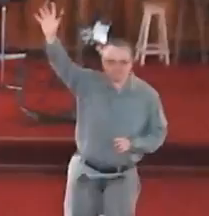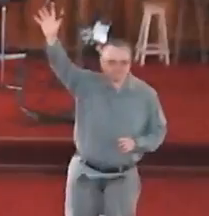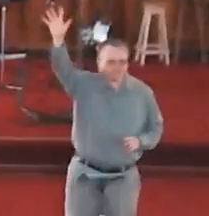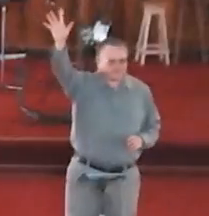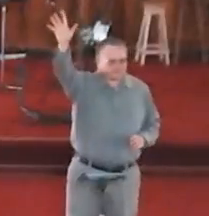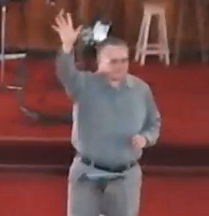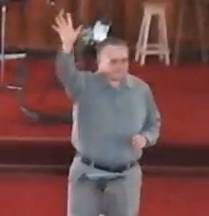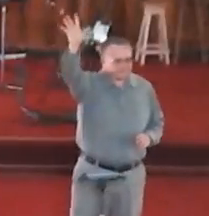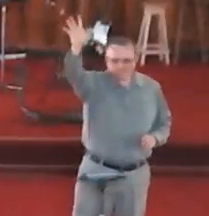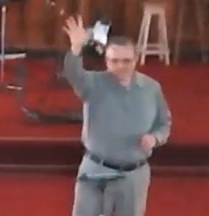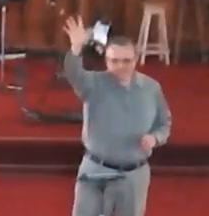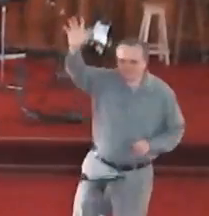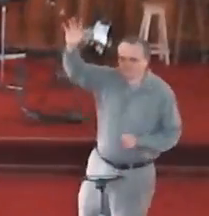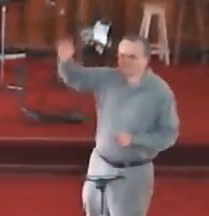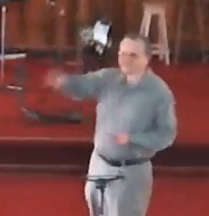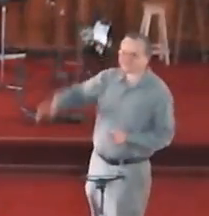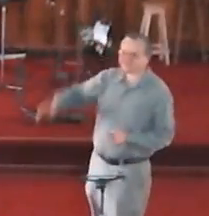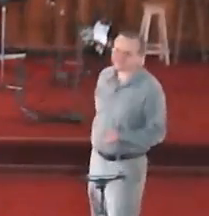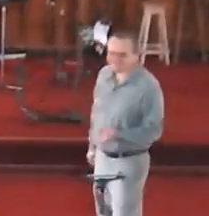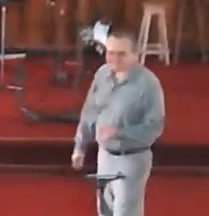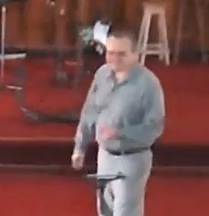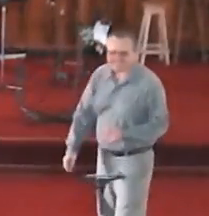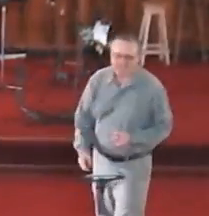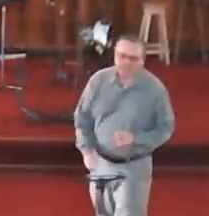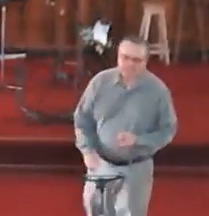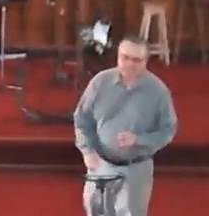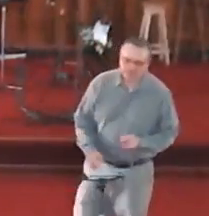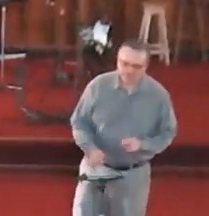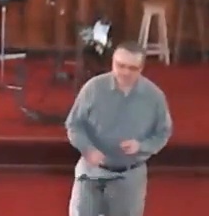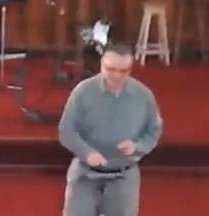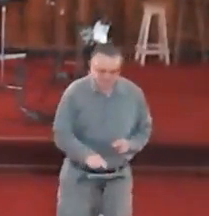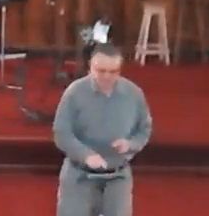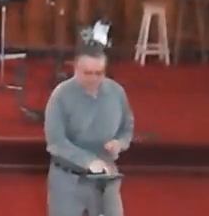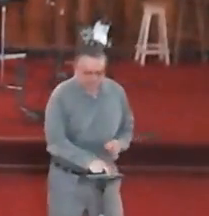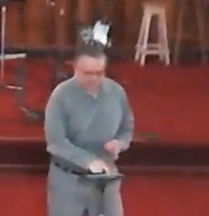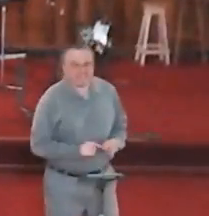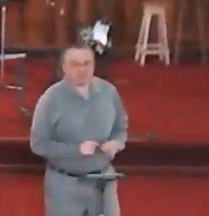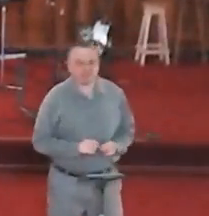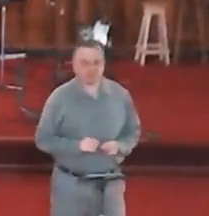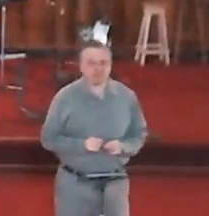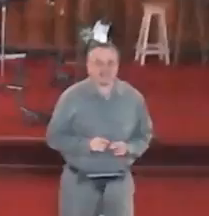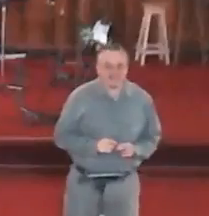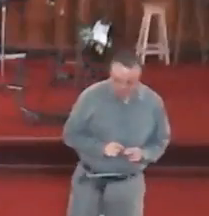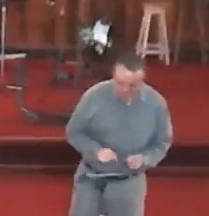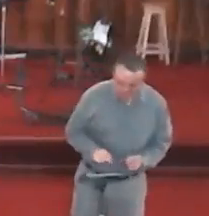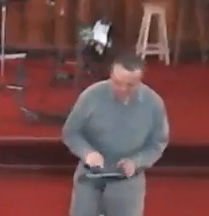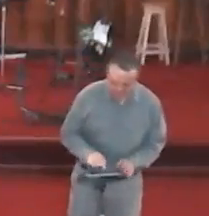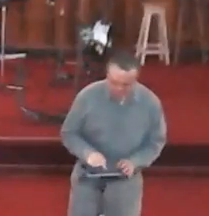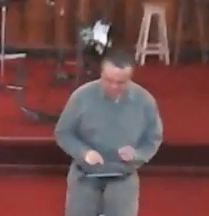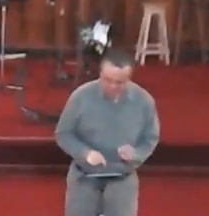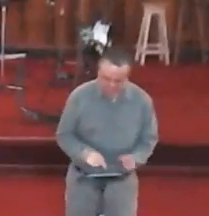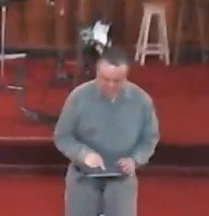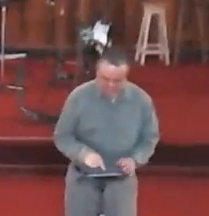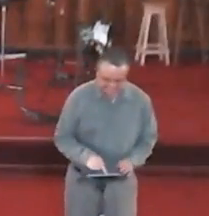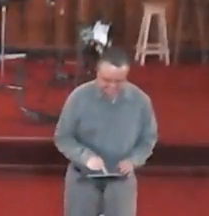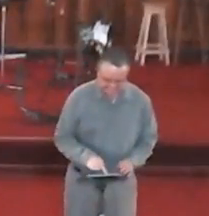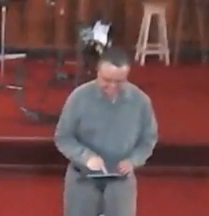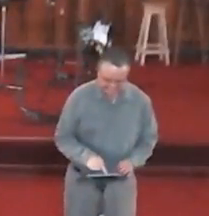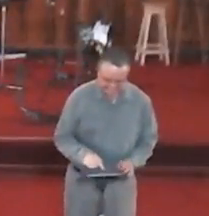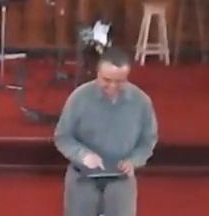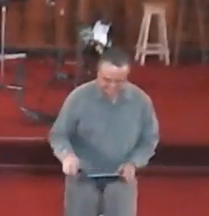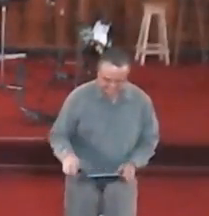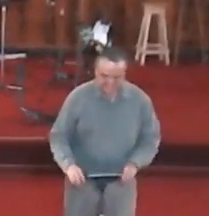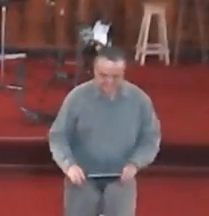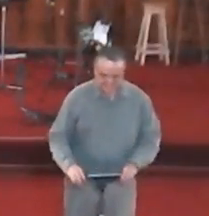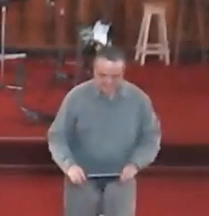know someone named Joseph or José? Pero que entonces la lengua inspirada de José. So the inspired tongue